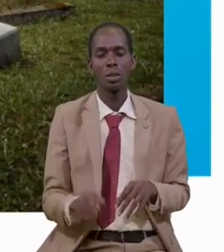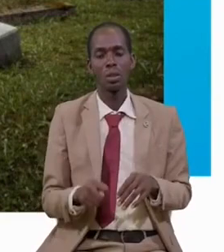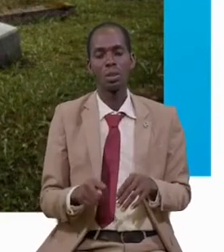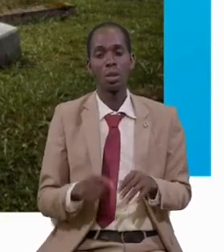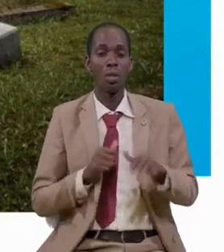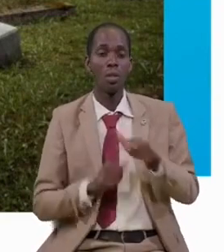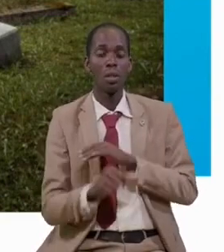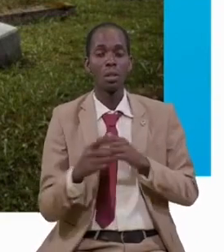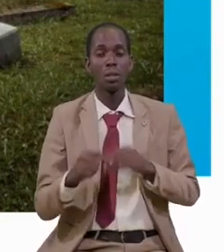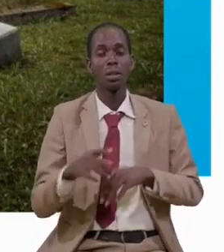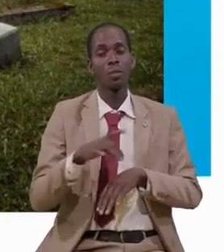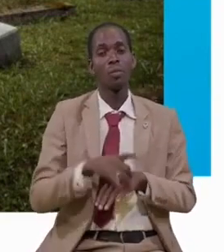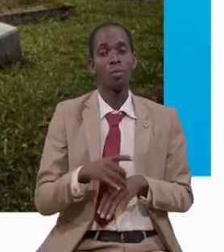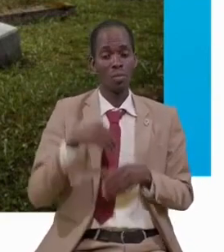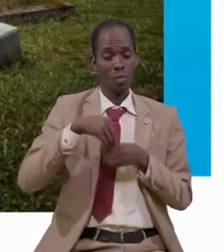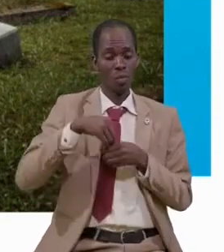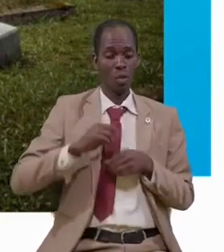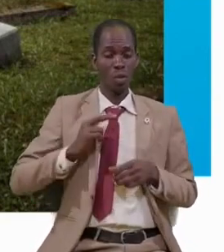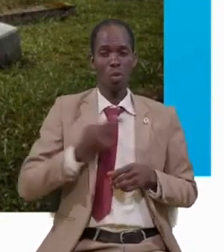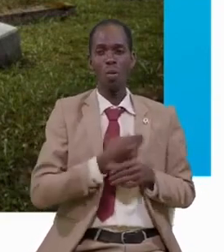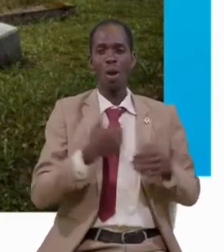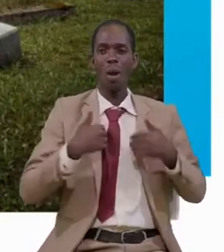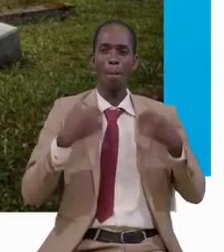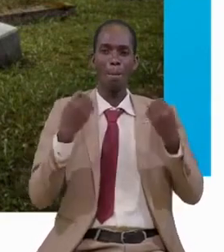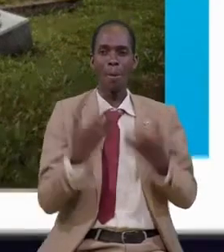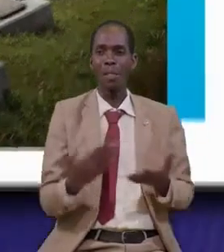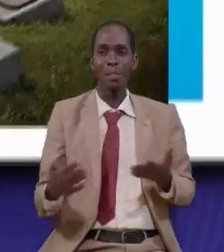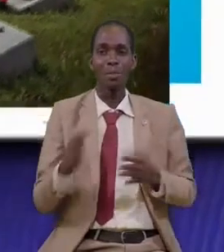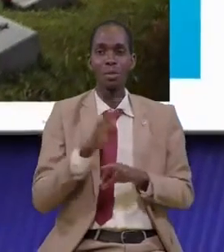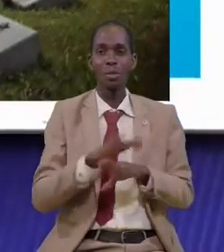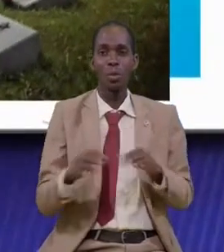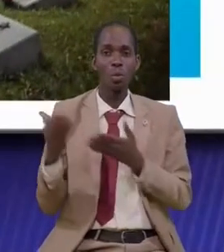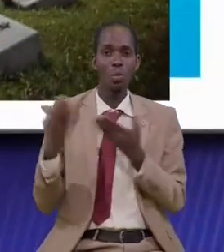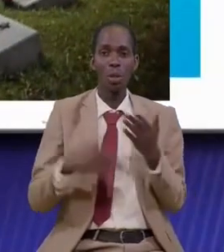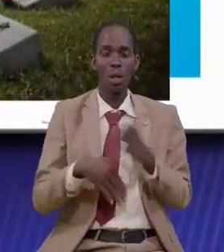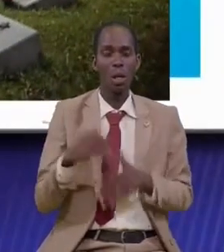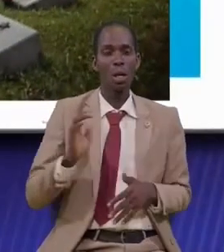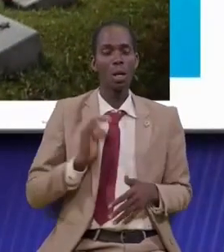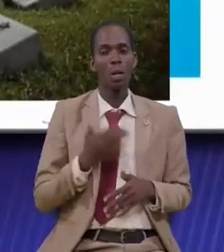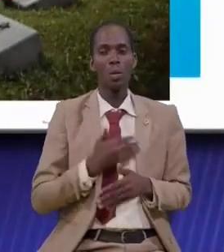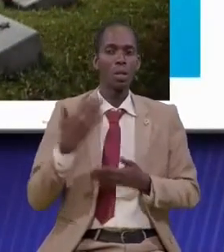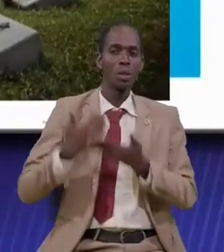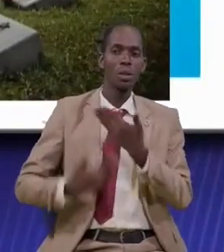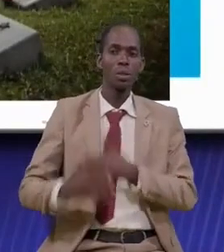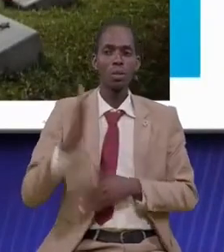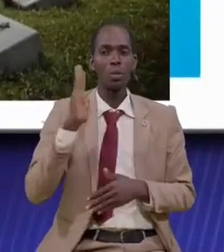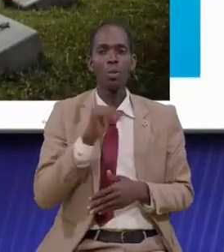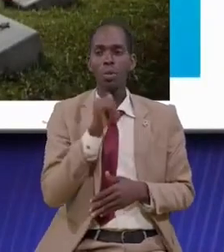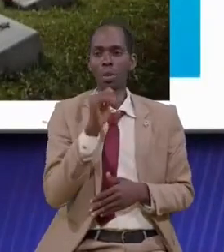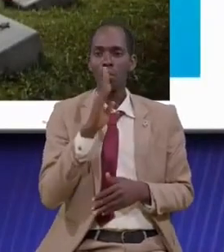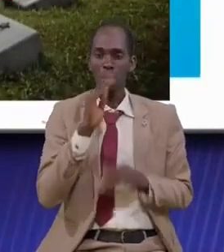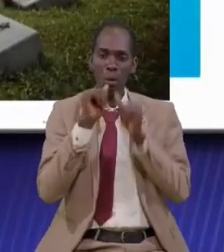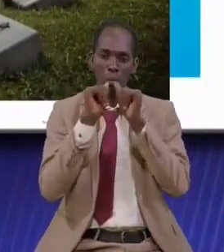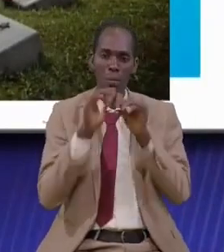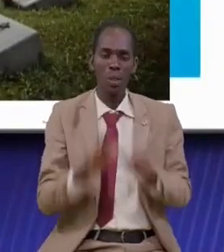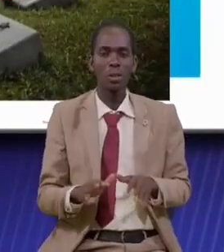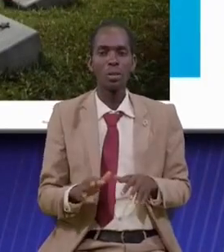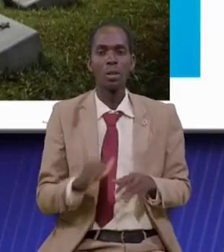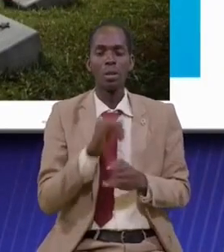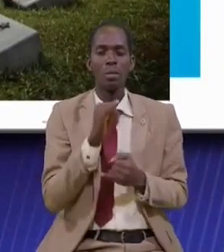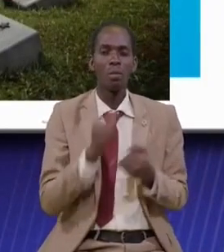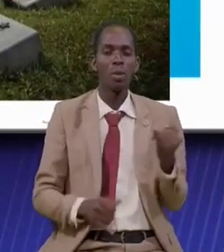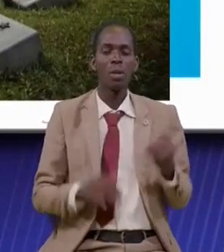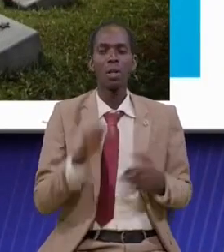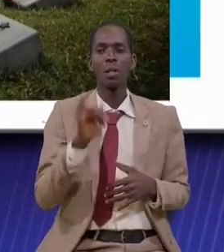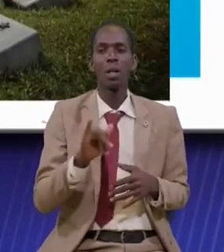lot, but if we don't bring it out, our generation will not be blessed. We need to bless our generation. Finally, I want us to see